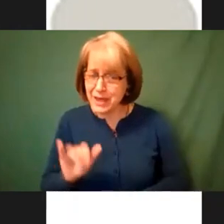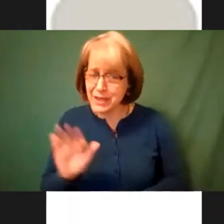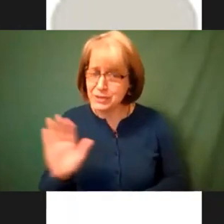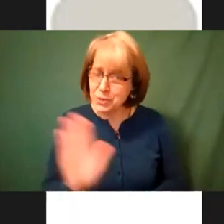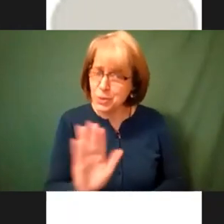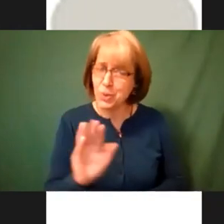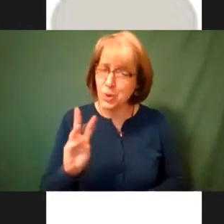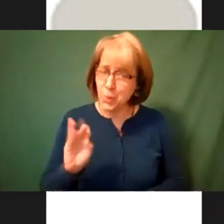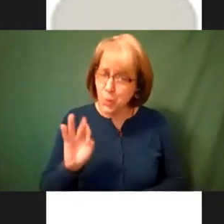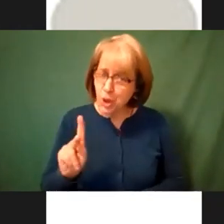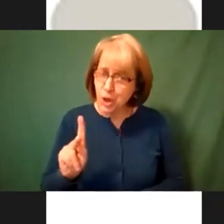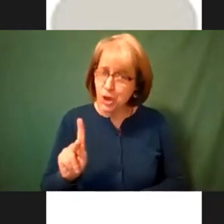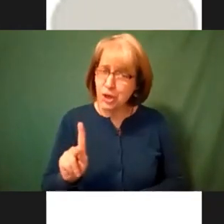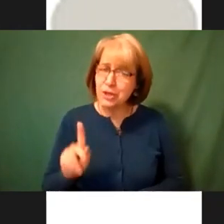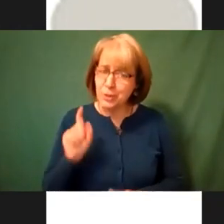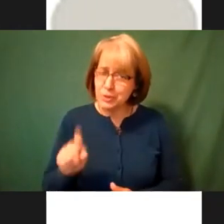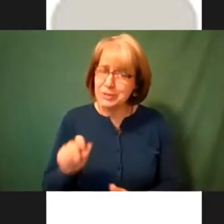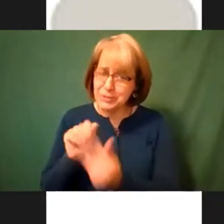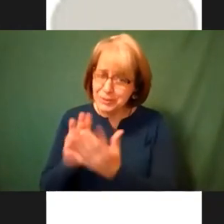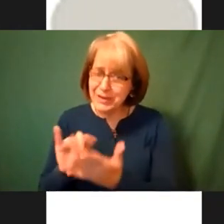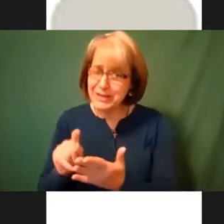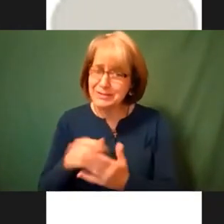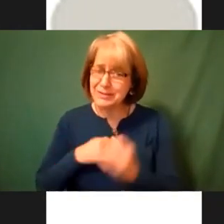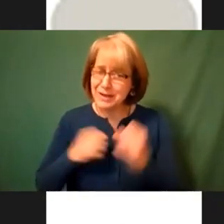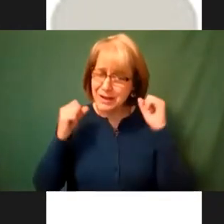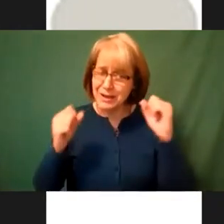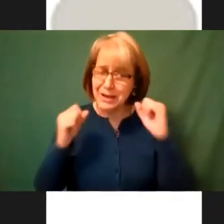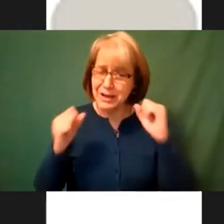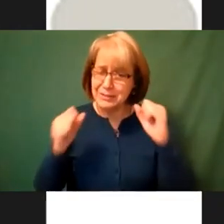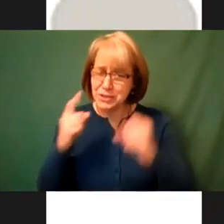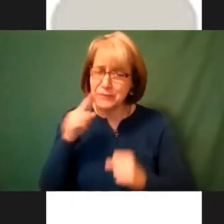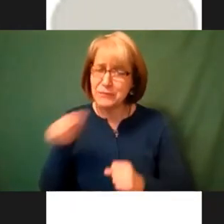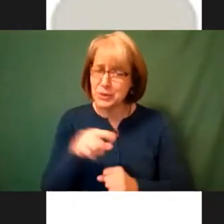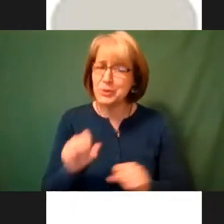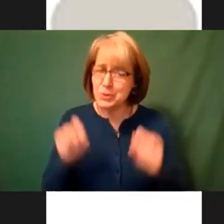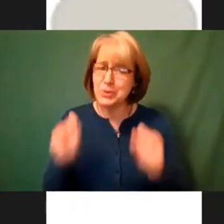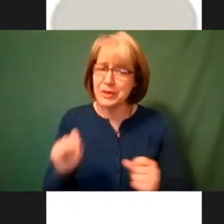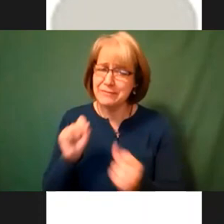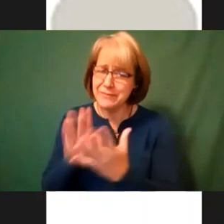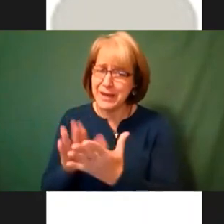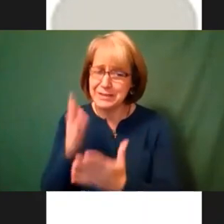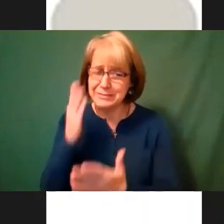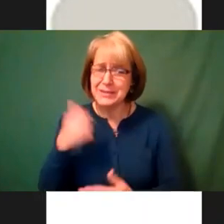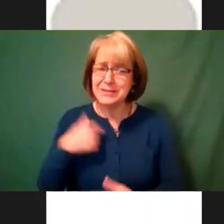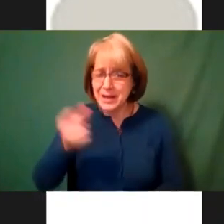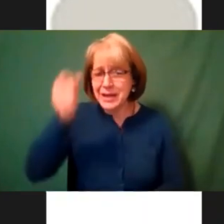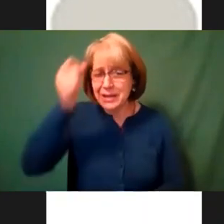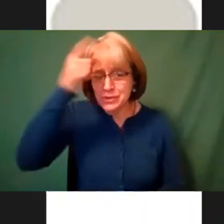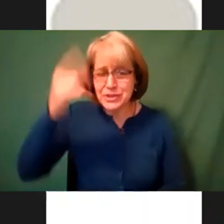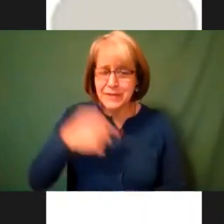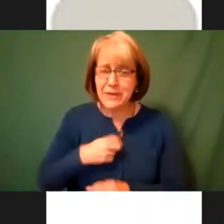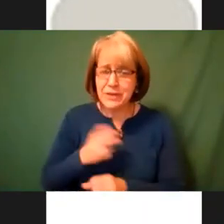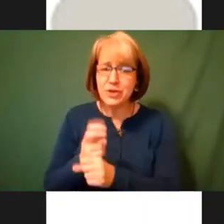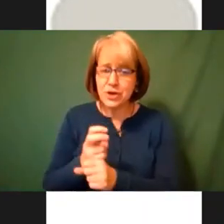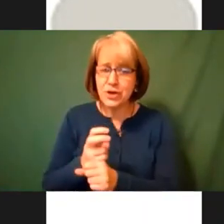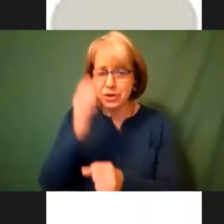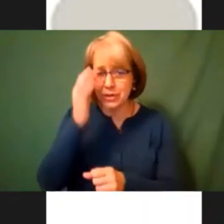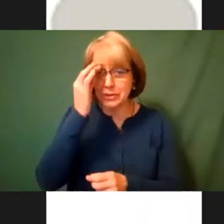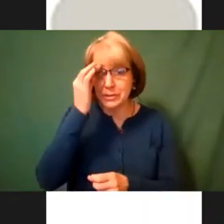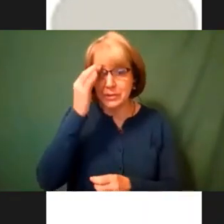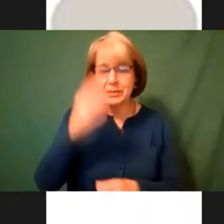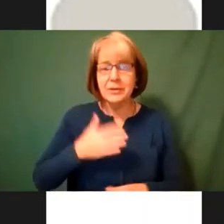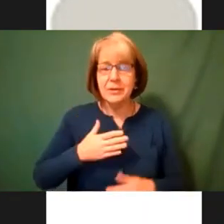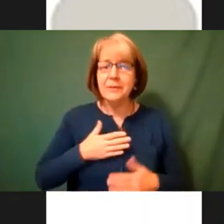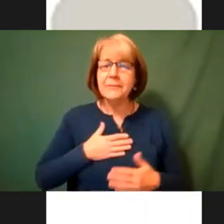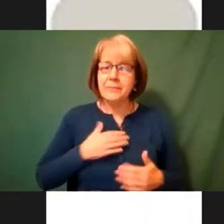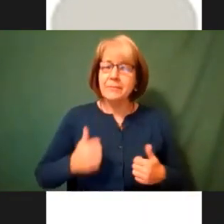And I'm cheering from you from the rafters because I understand that my life will be better